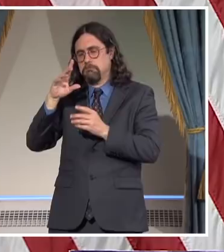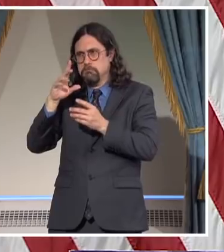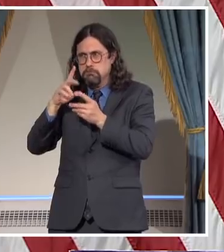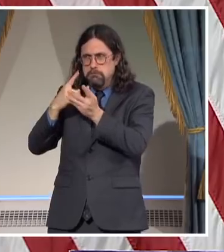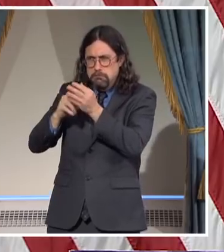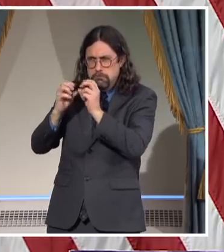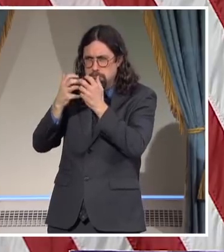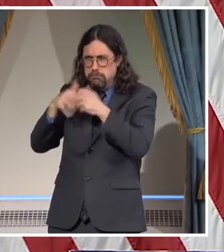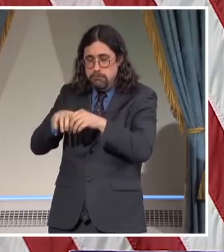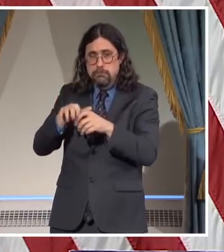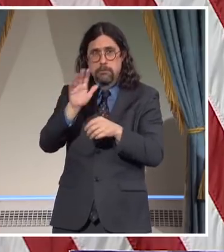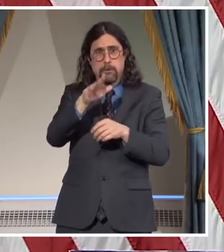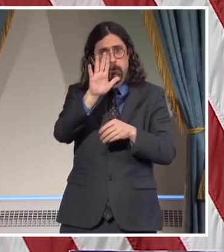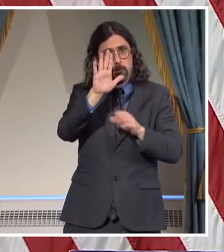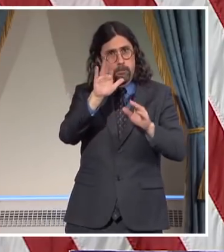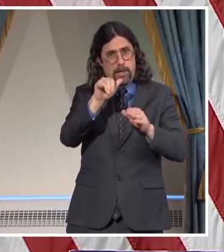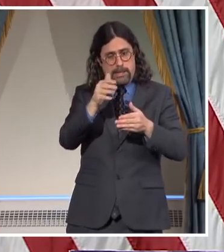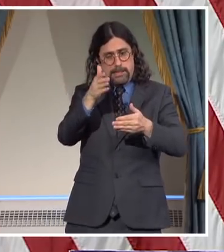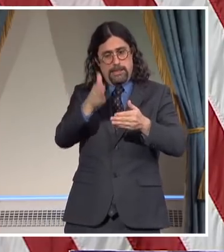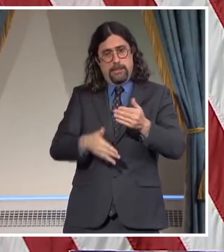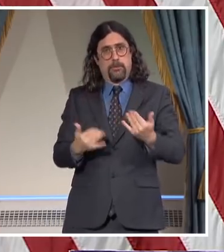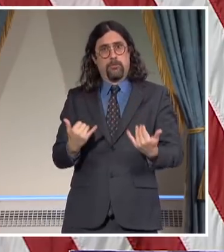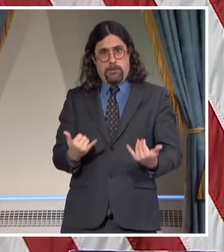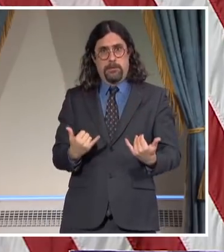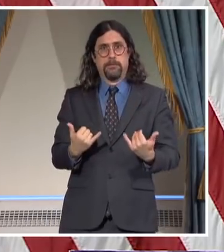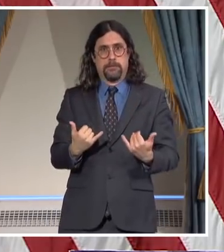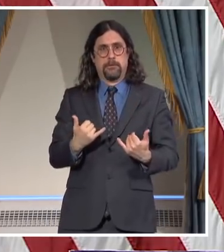you that update as it occurs.